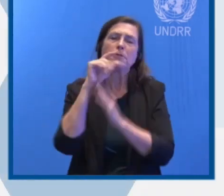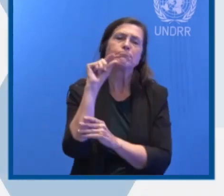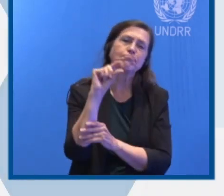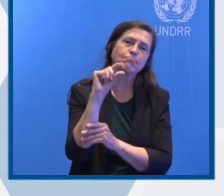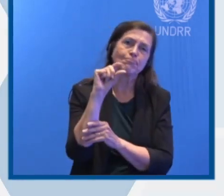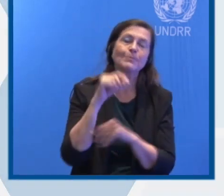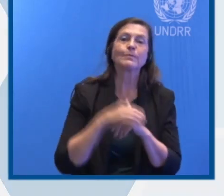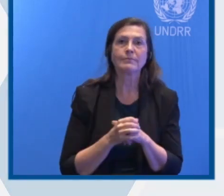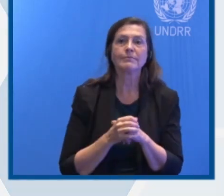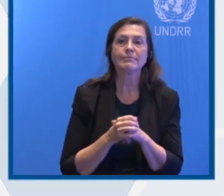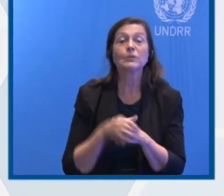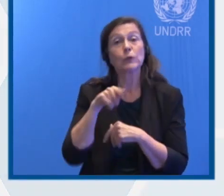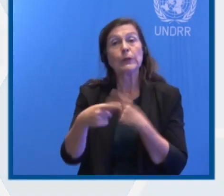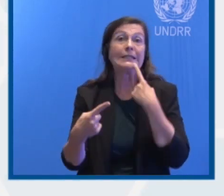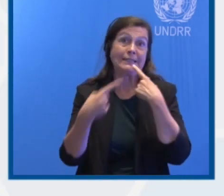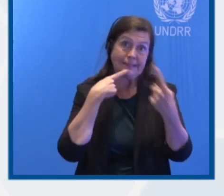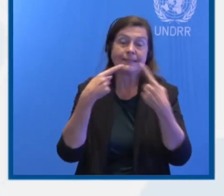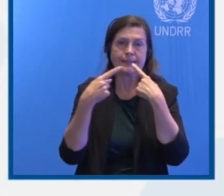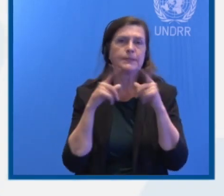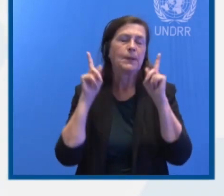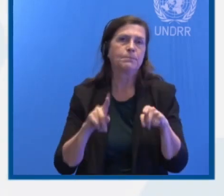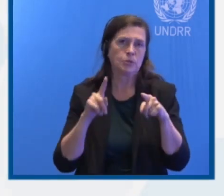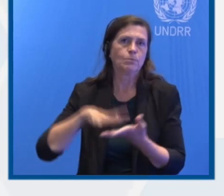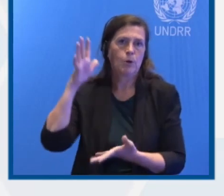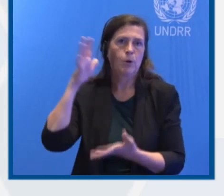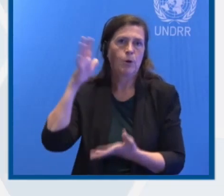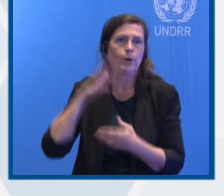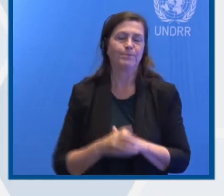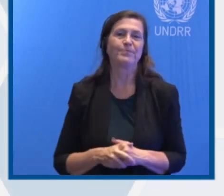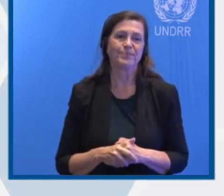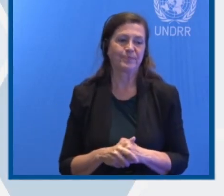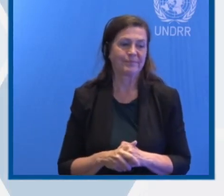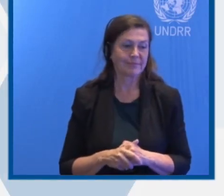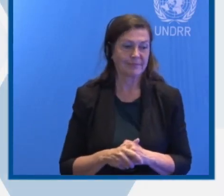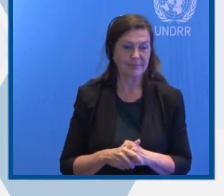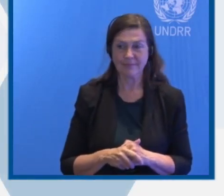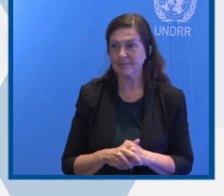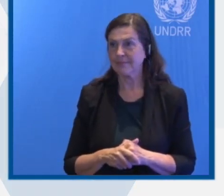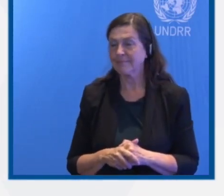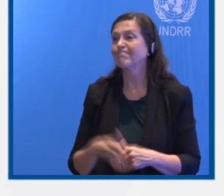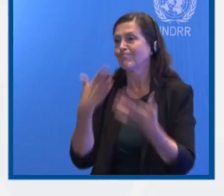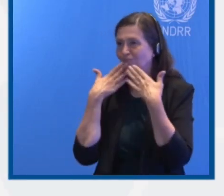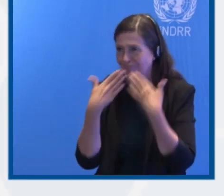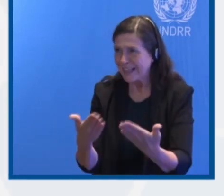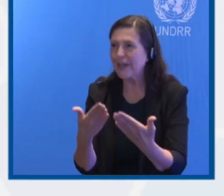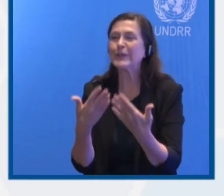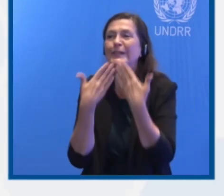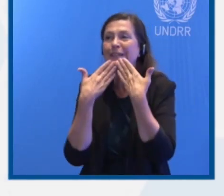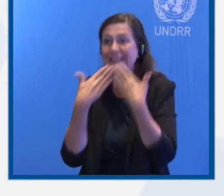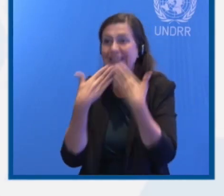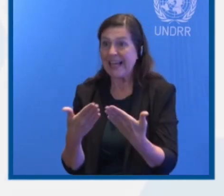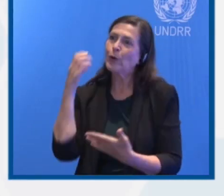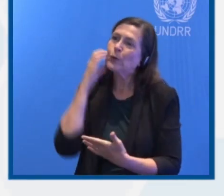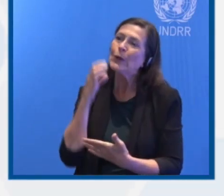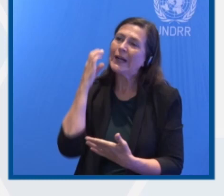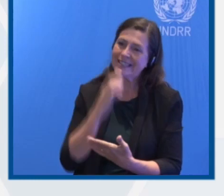more effort. Thank you very much. Thanks very much, UNRC from UAE. I think